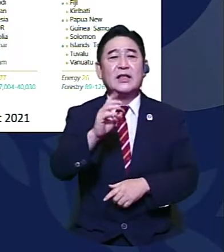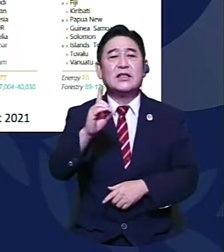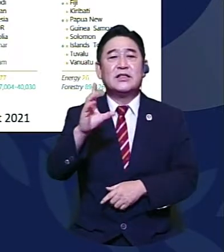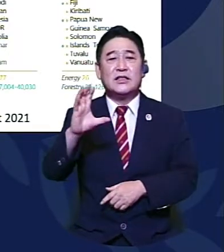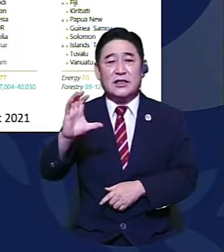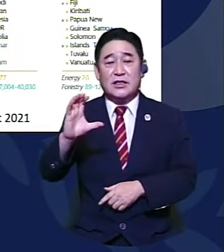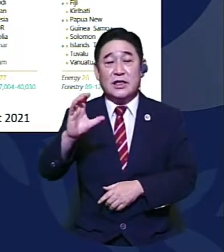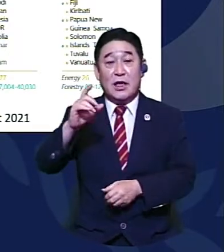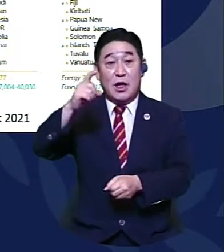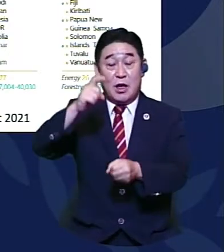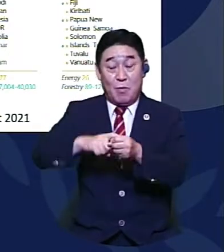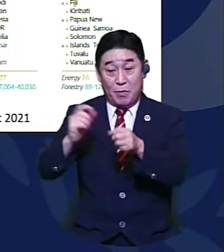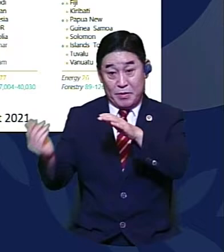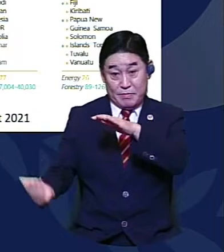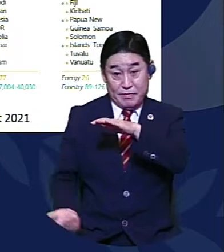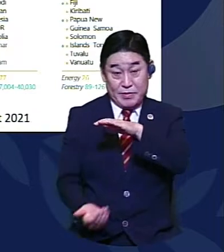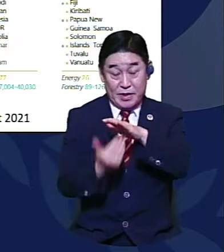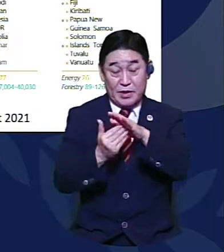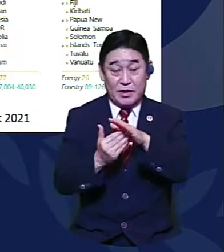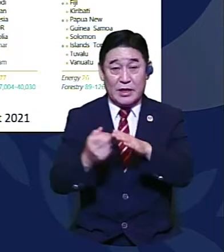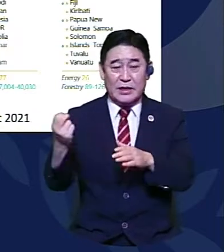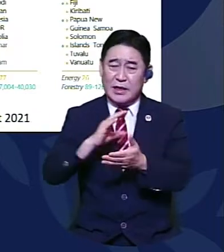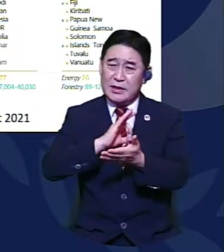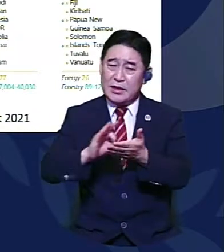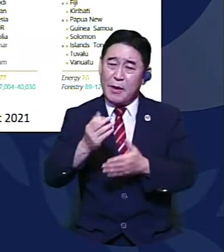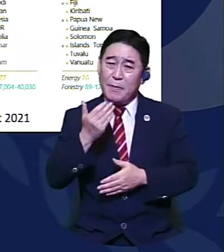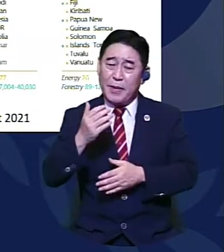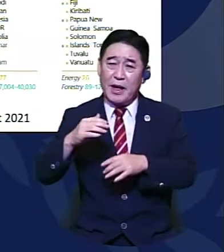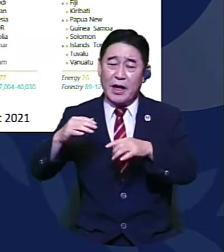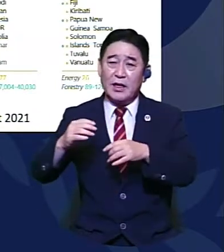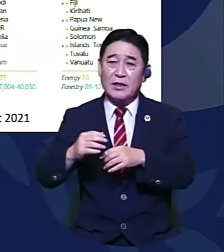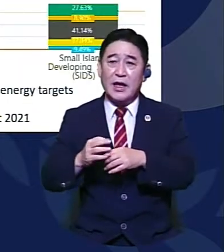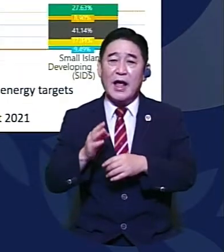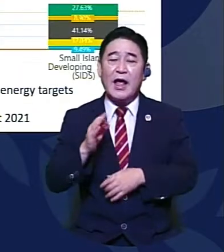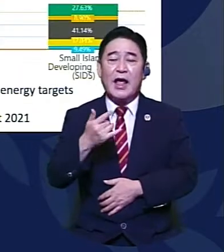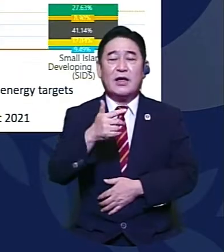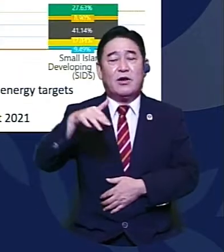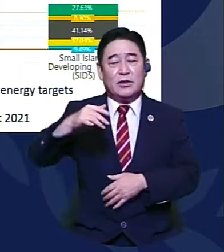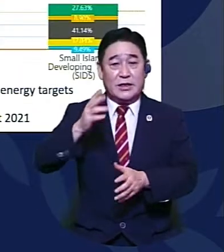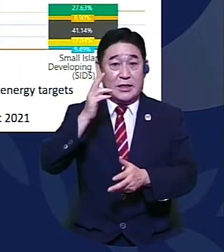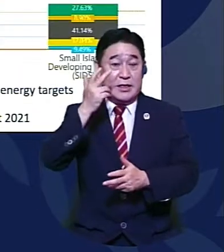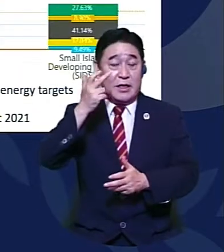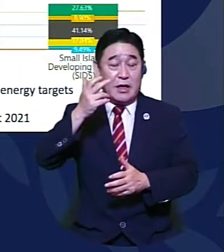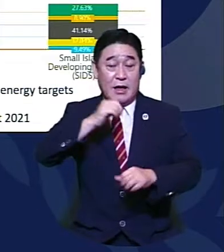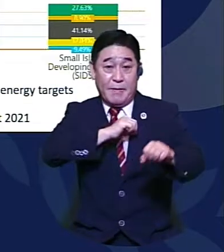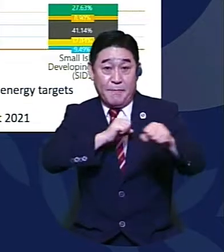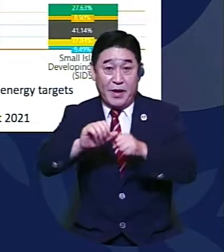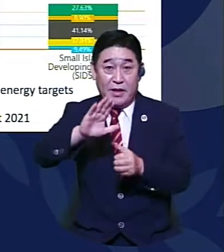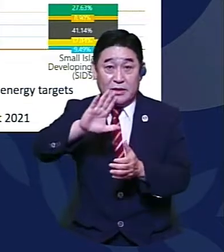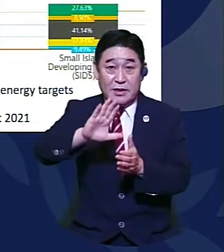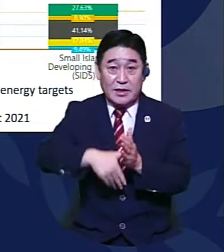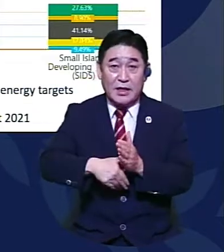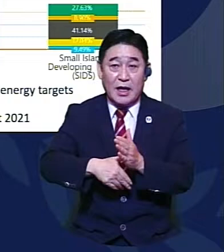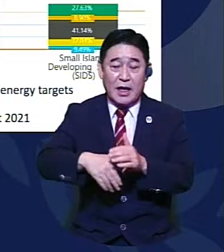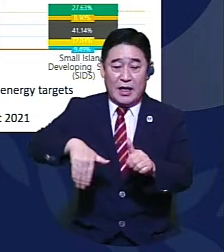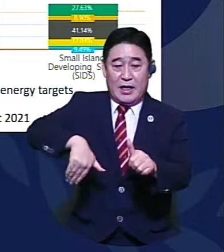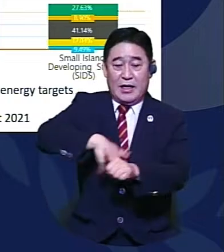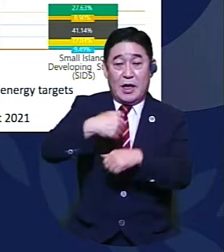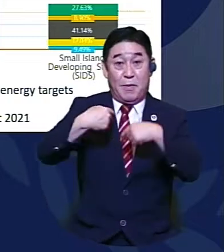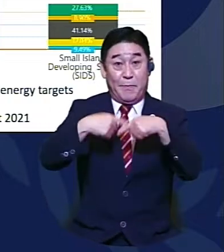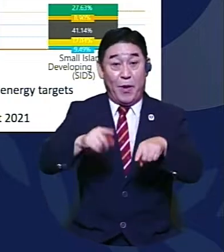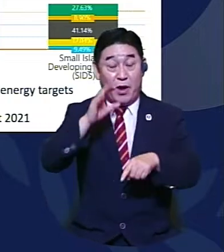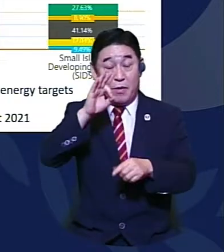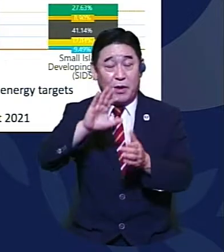renewable energy and forestry. And then you'd see that there are millions of jobs to be